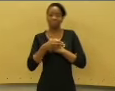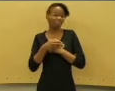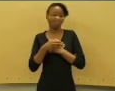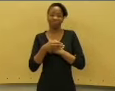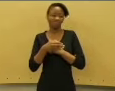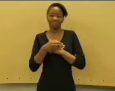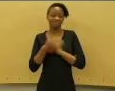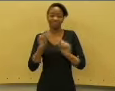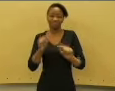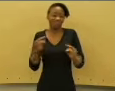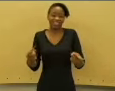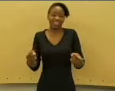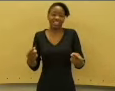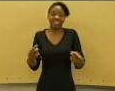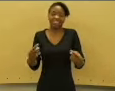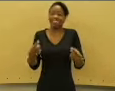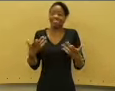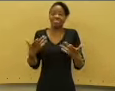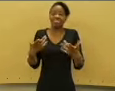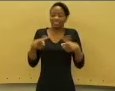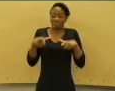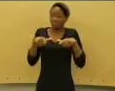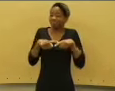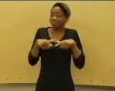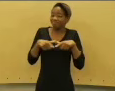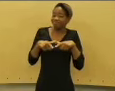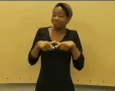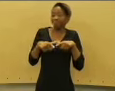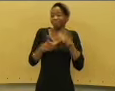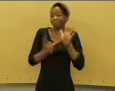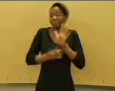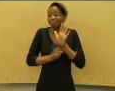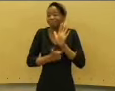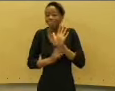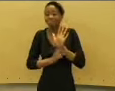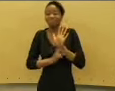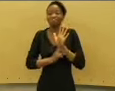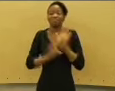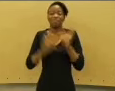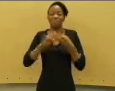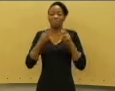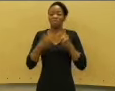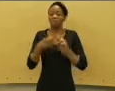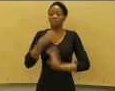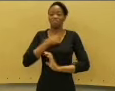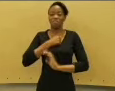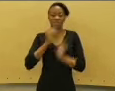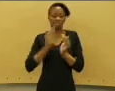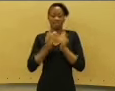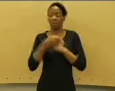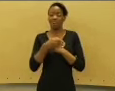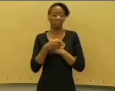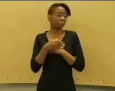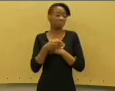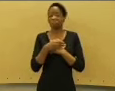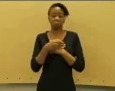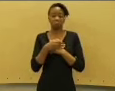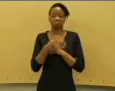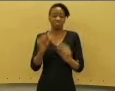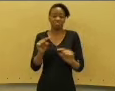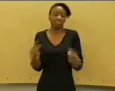my incontinence couldn't be a secret, and it couldn't be something that I could hide and